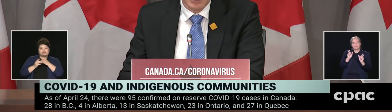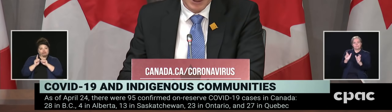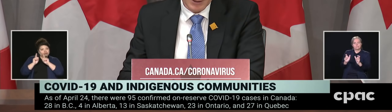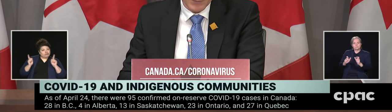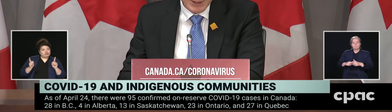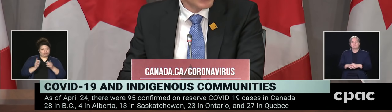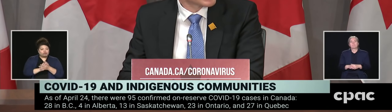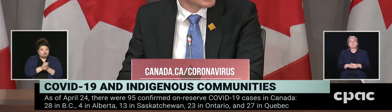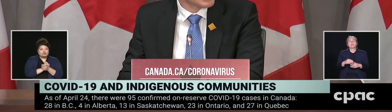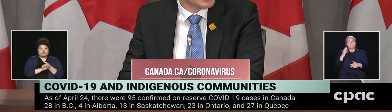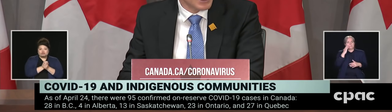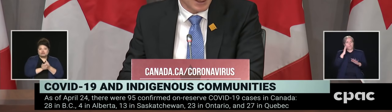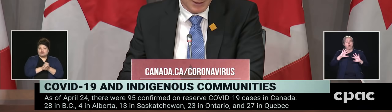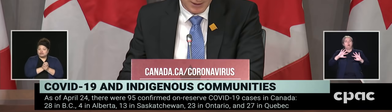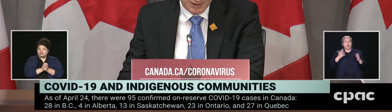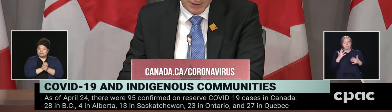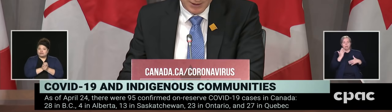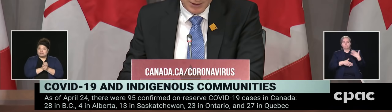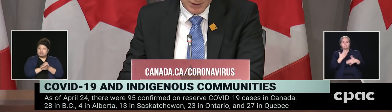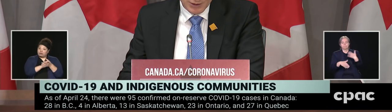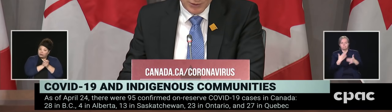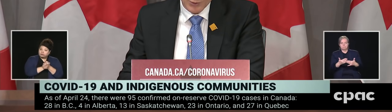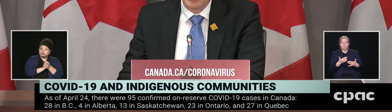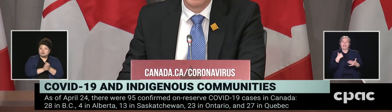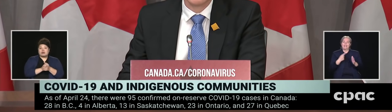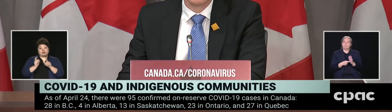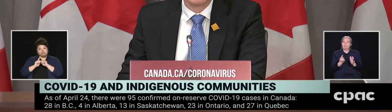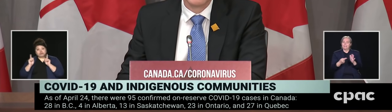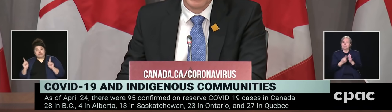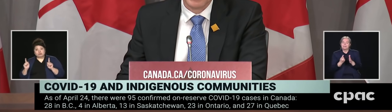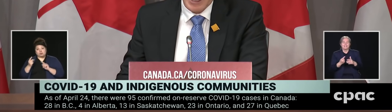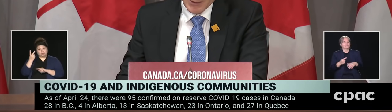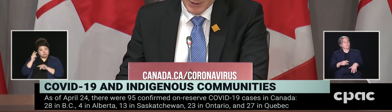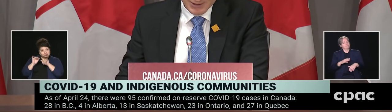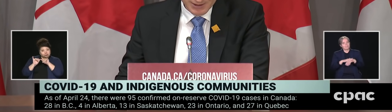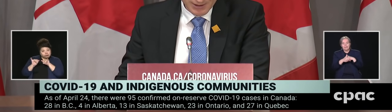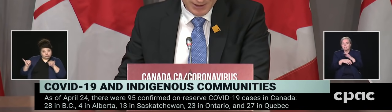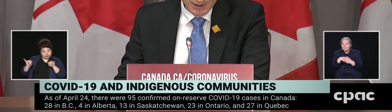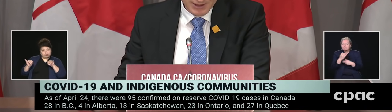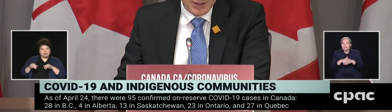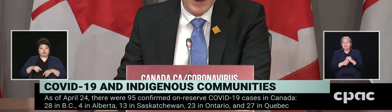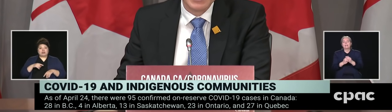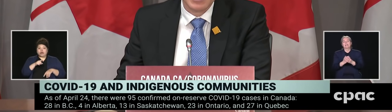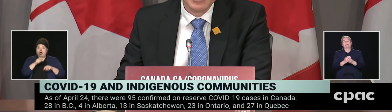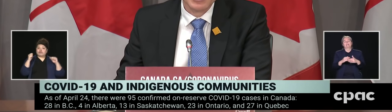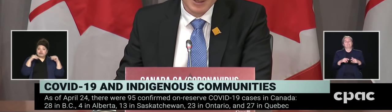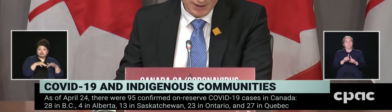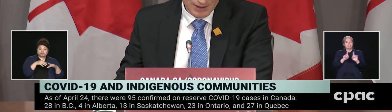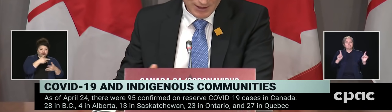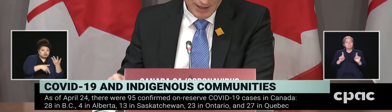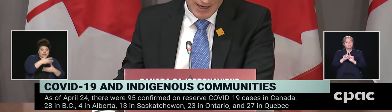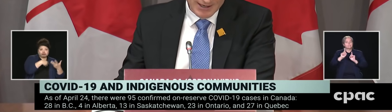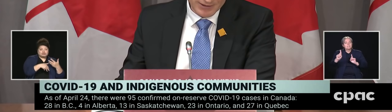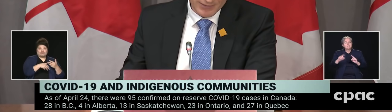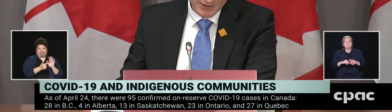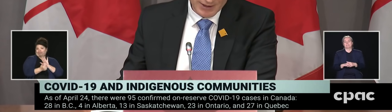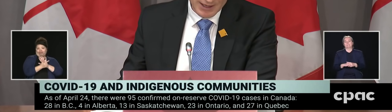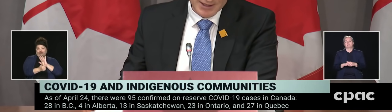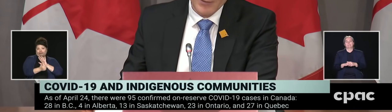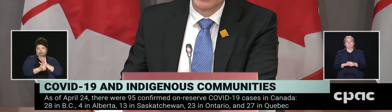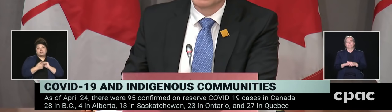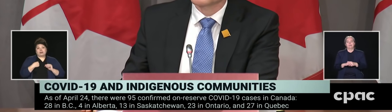washing, physical distancing, no large or even small gatherings, self-isolation, and